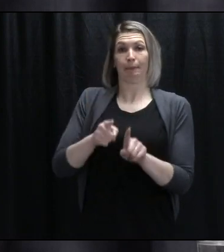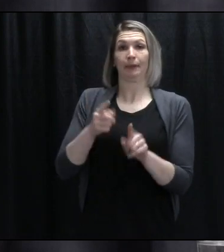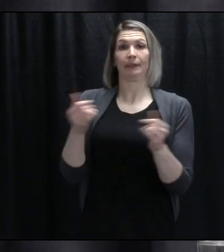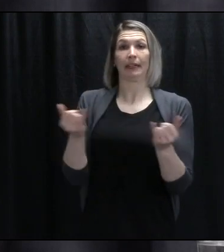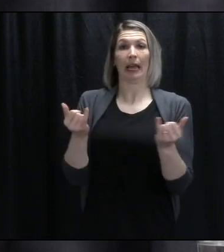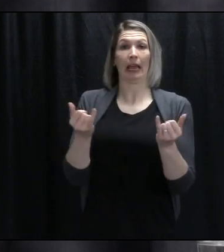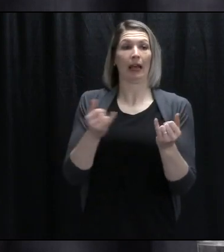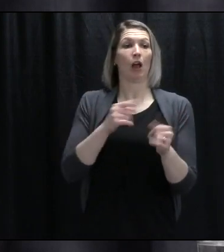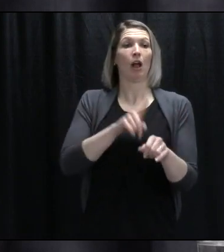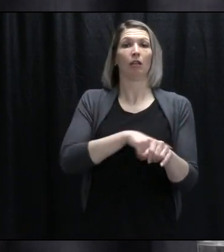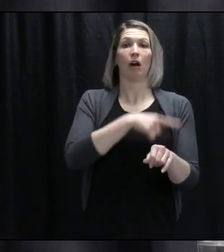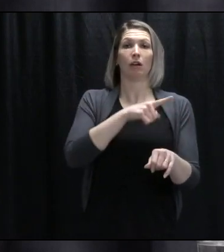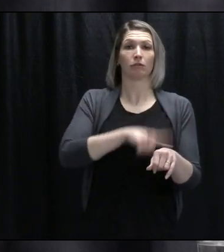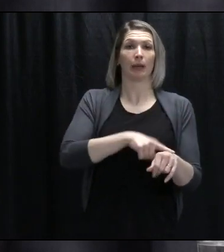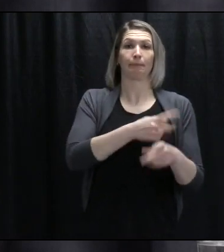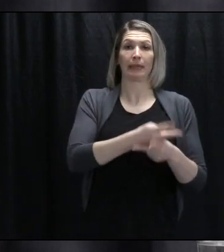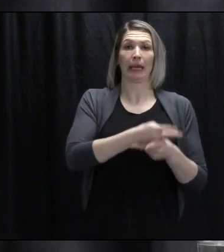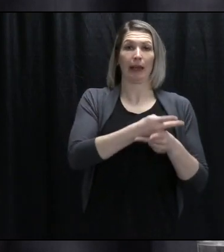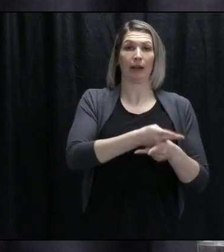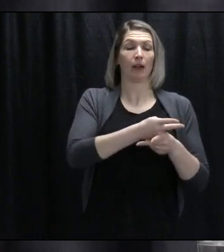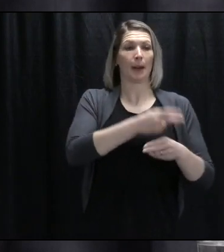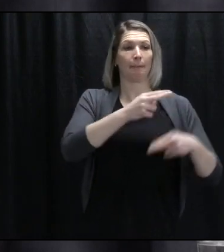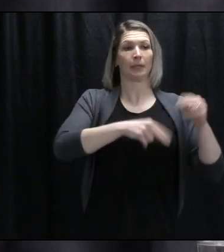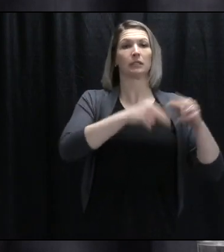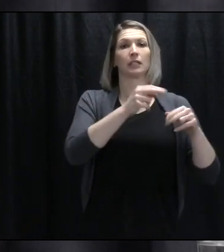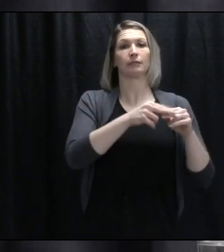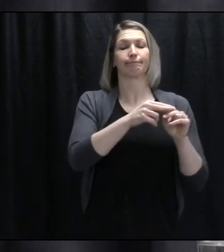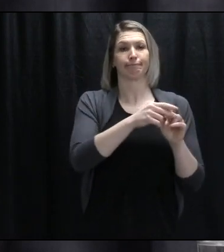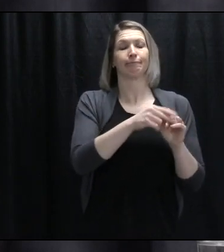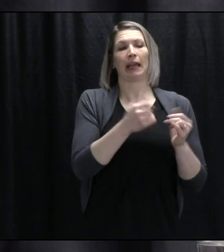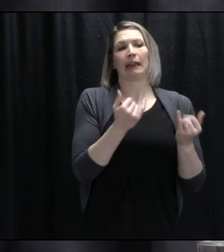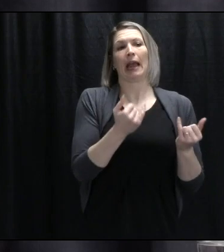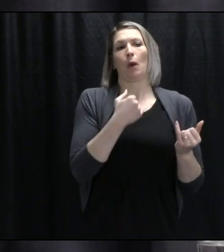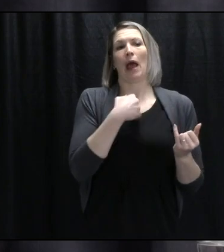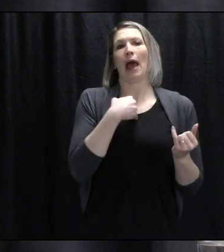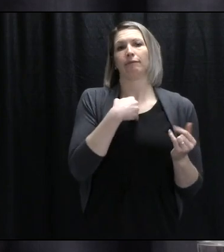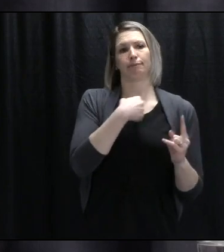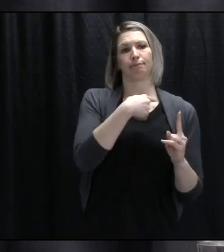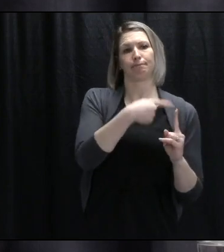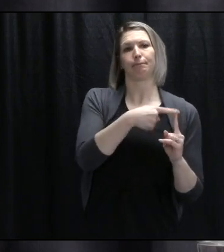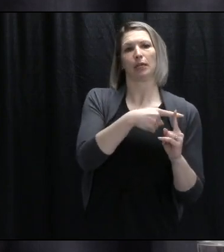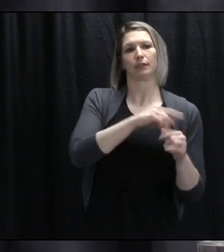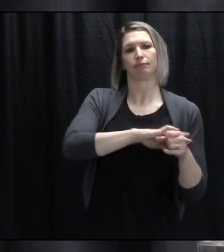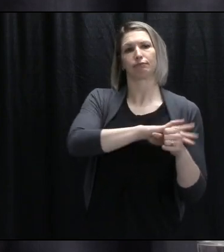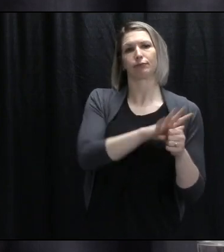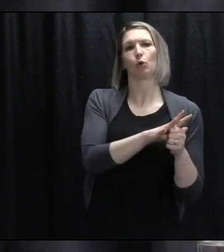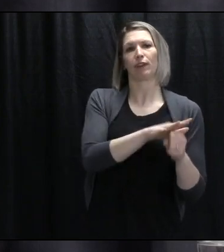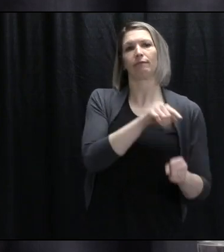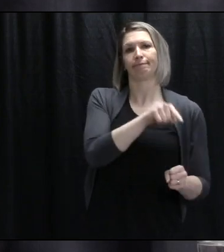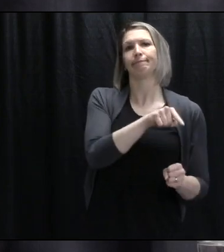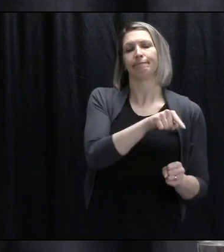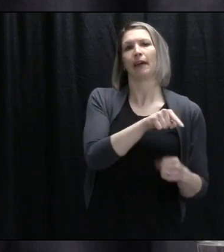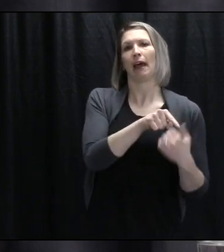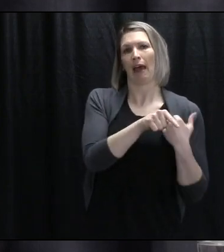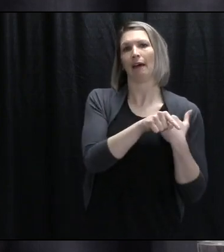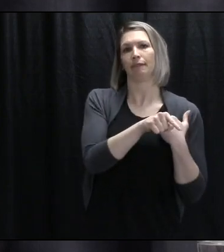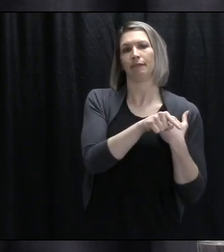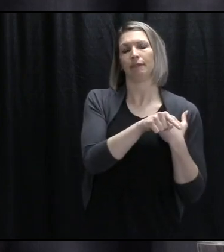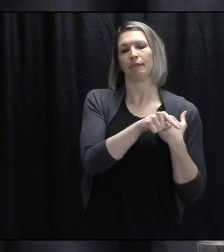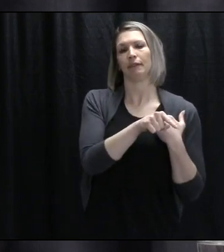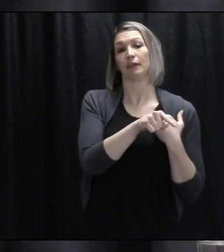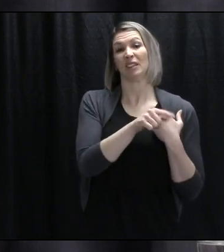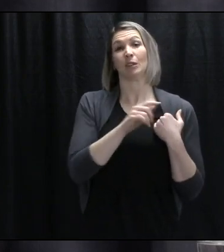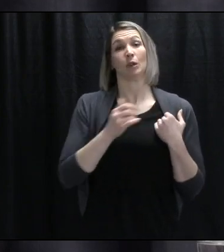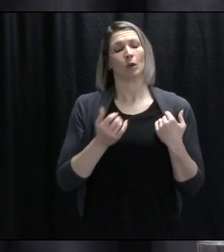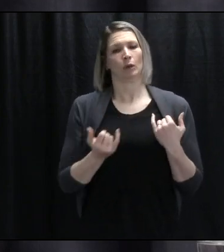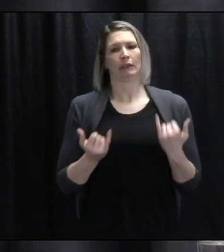a cause of some significant concern to us. But as Dr. Fitzgerald referenced, public health are up to the task and are